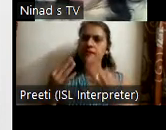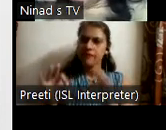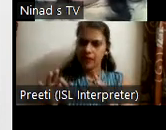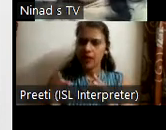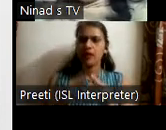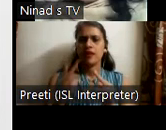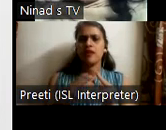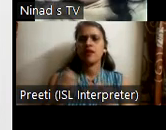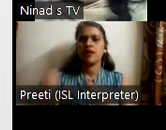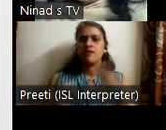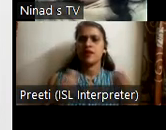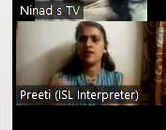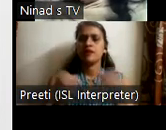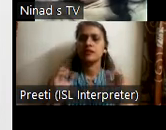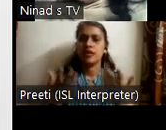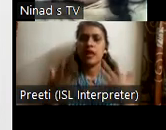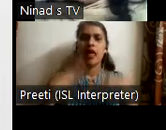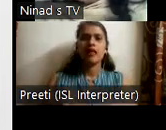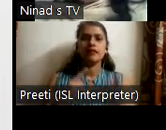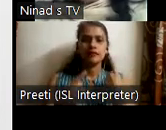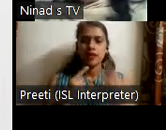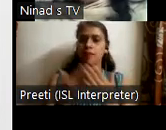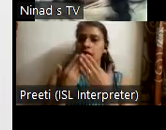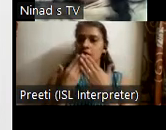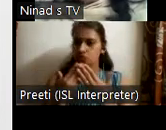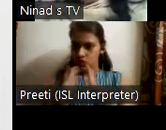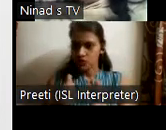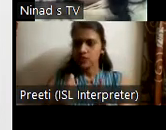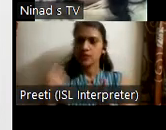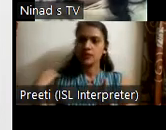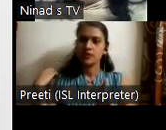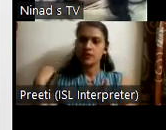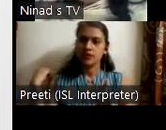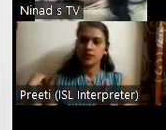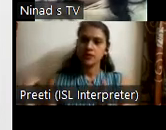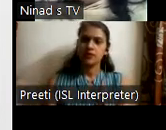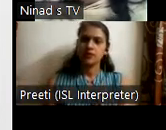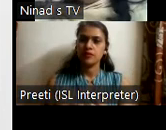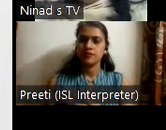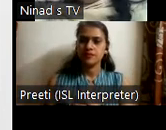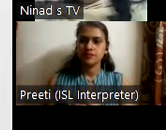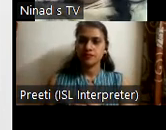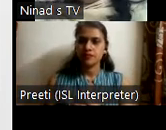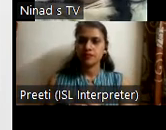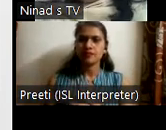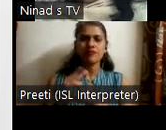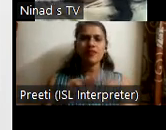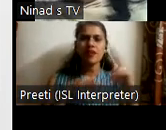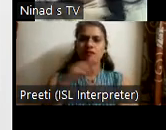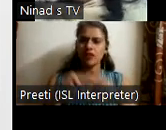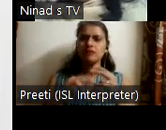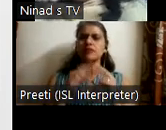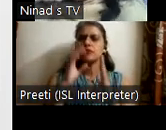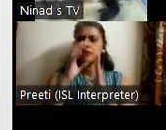ill. So there was a health treatment, there was education, and there was, some kind of a negotiation with the karkhana malik to reduce